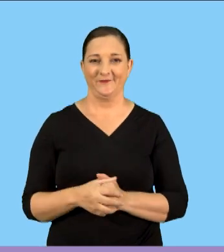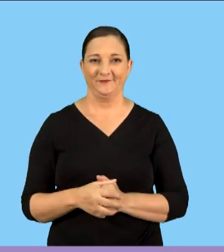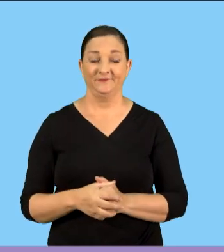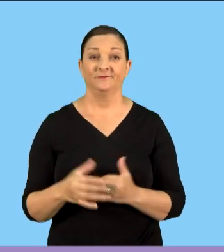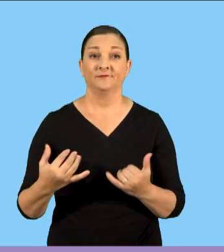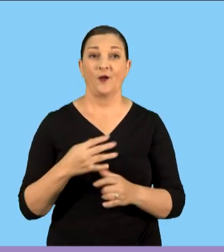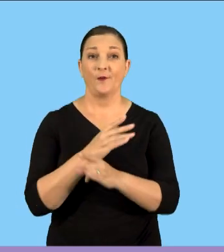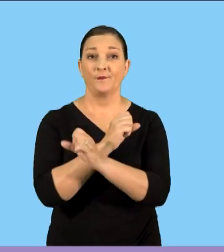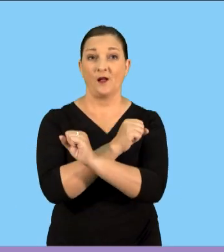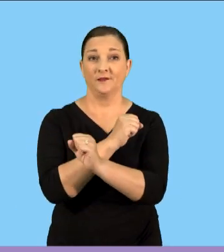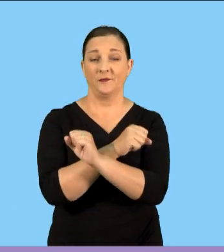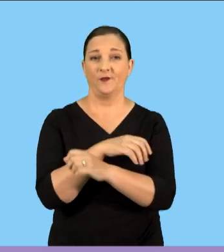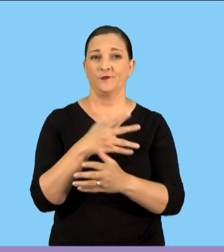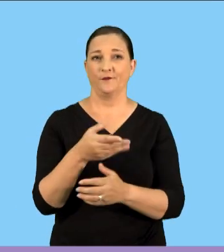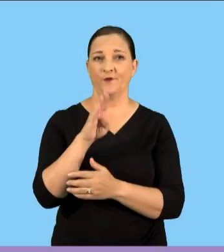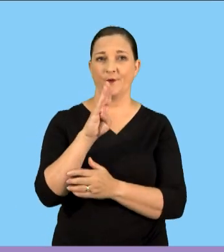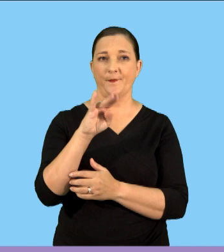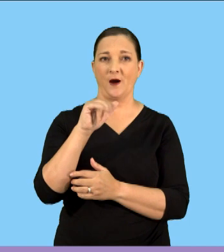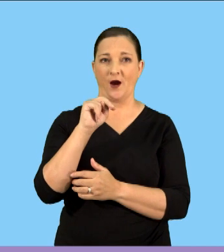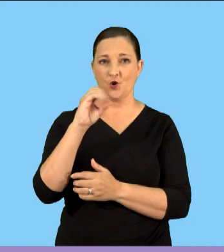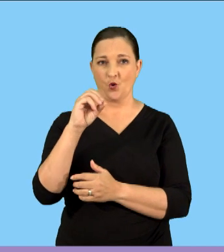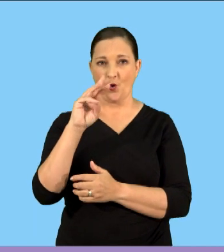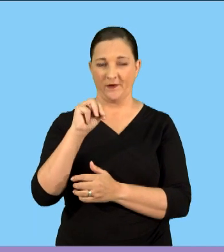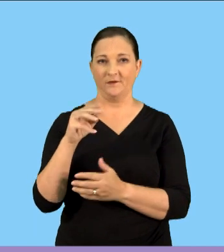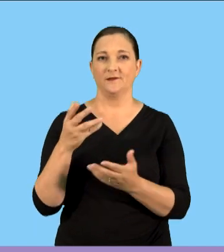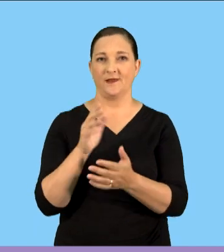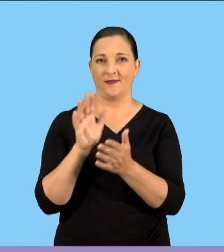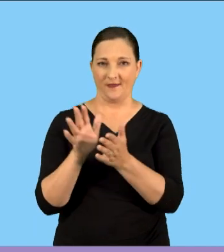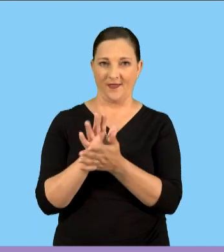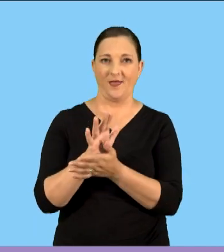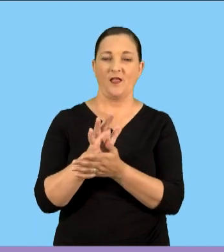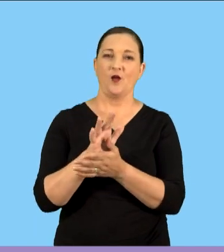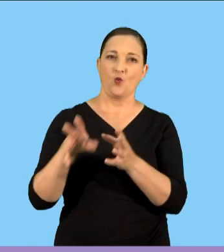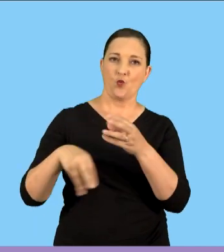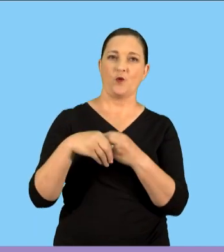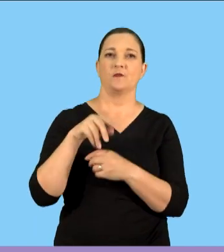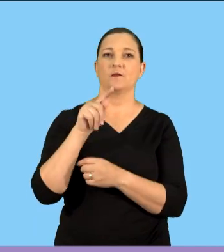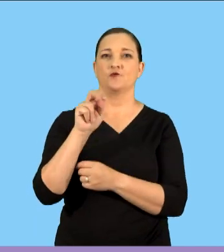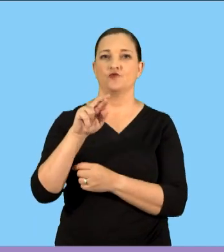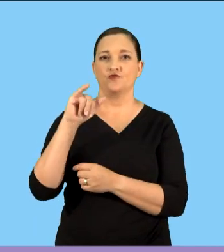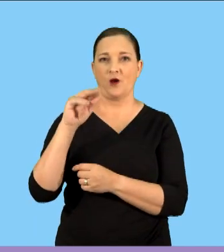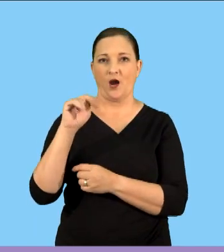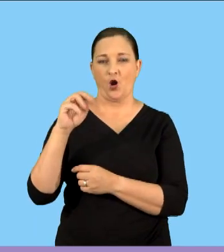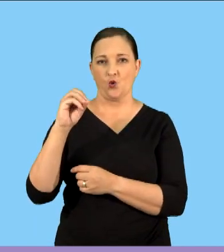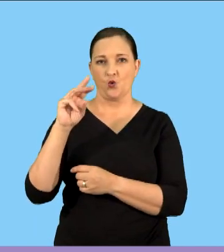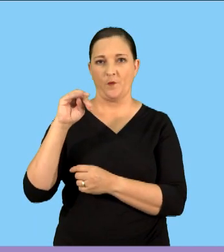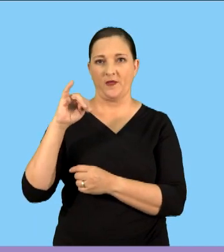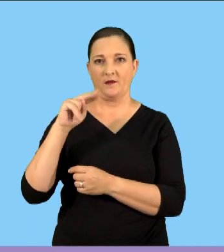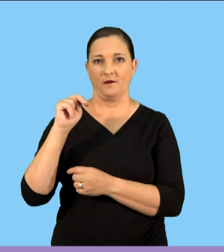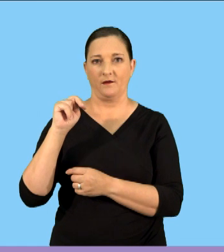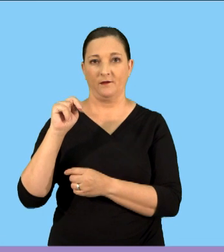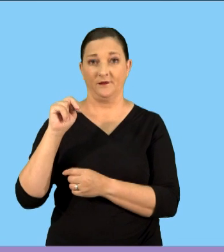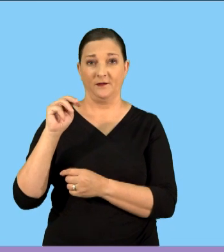Let's continue to multiplication of binomials and trinomials with non-constant monomials.